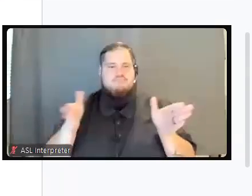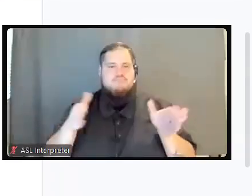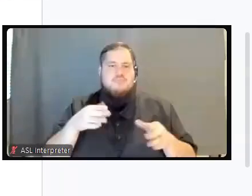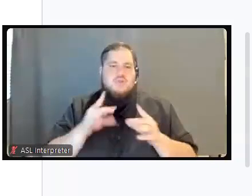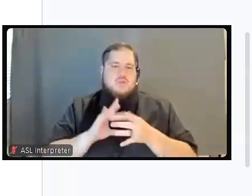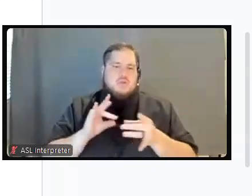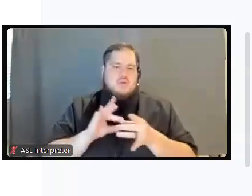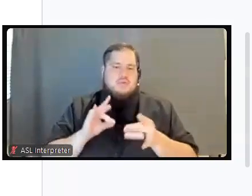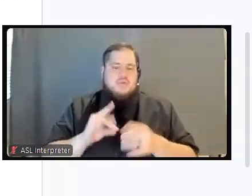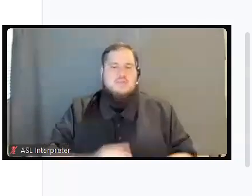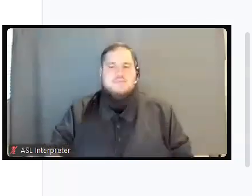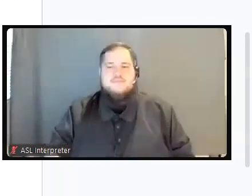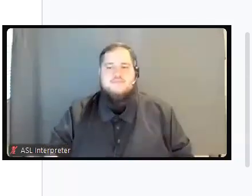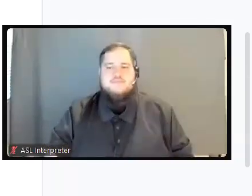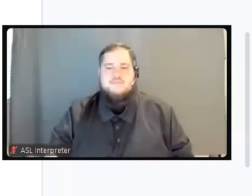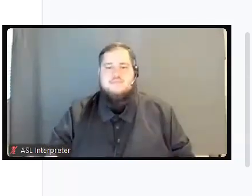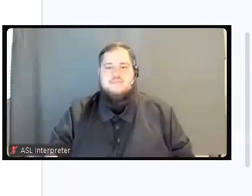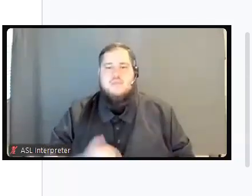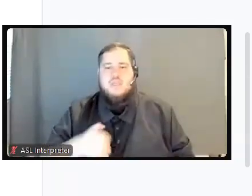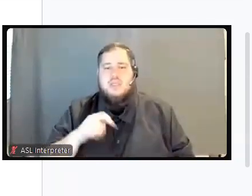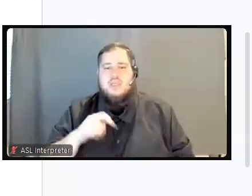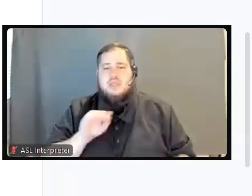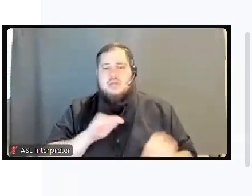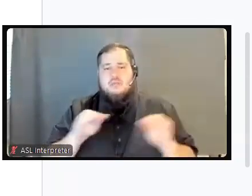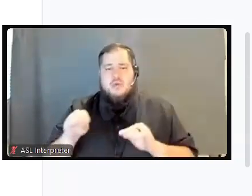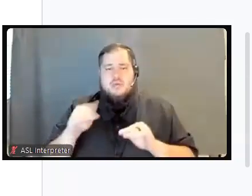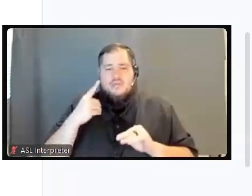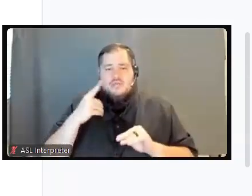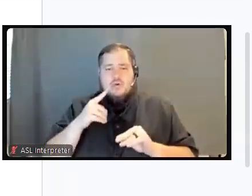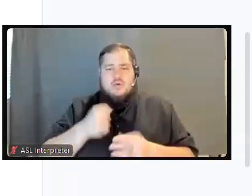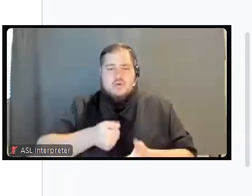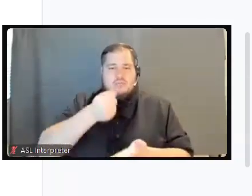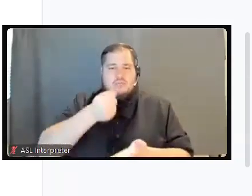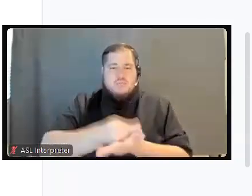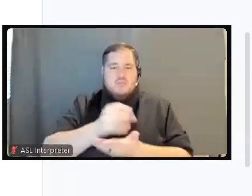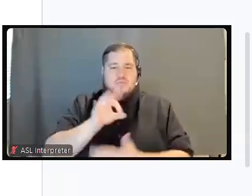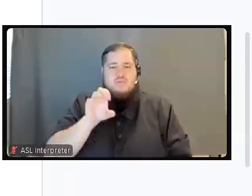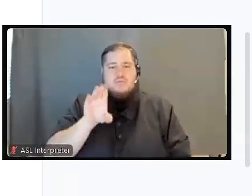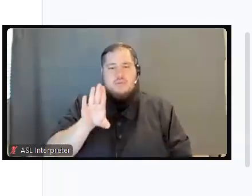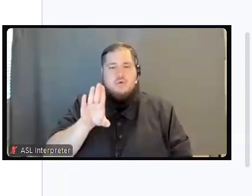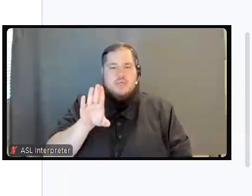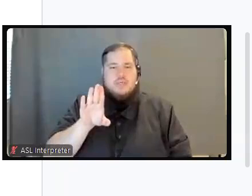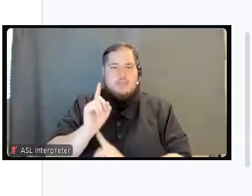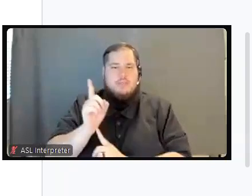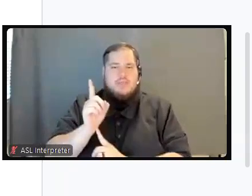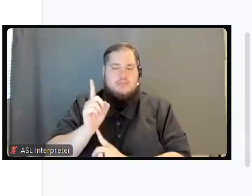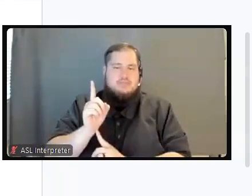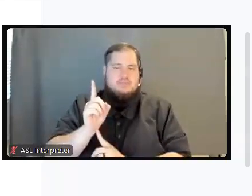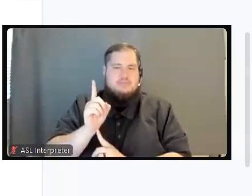I need a motion on the floor to approve the February meeting minutes.